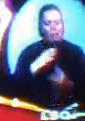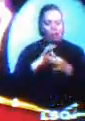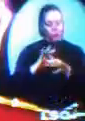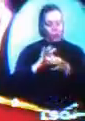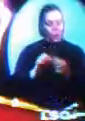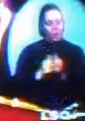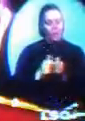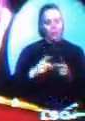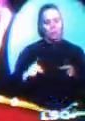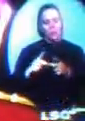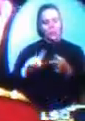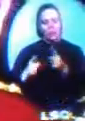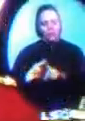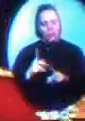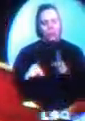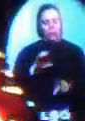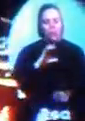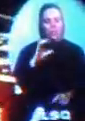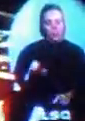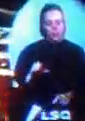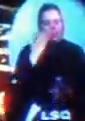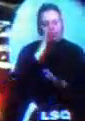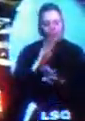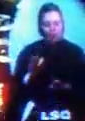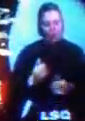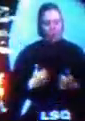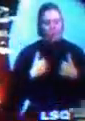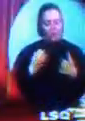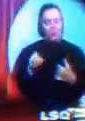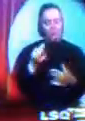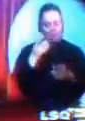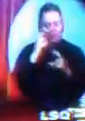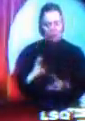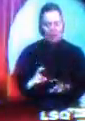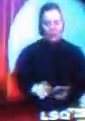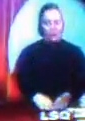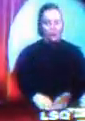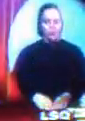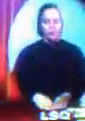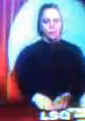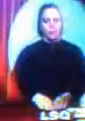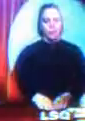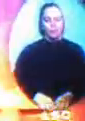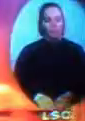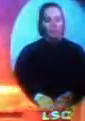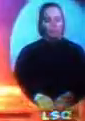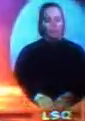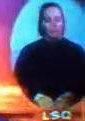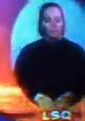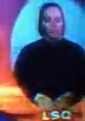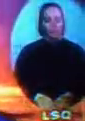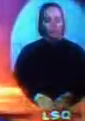Canadians' reasonable expectation of privacy is respected. The Honourable Member for Elgin, Middlesex, London.